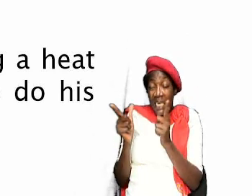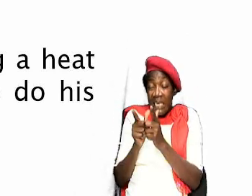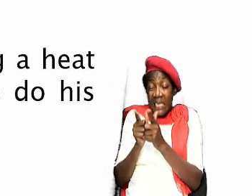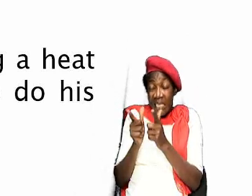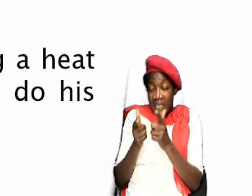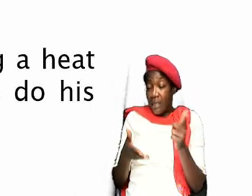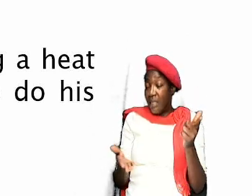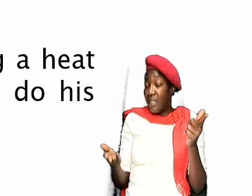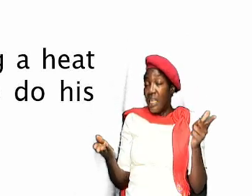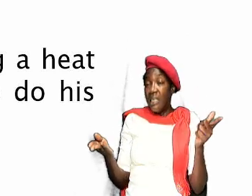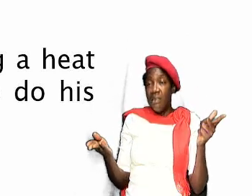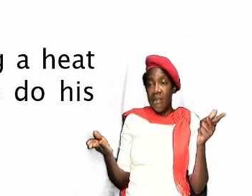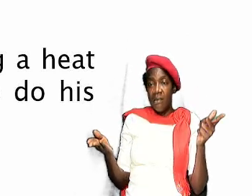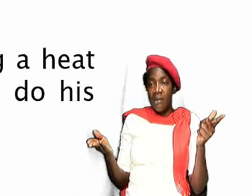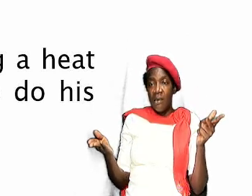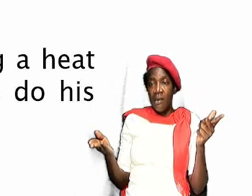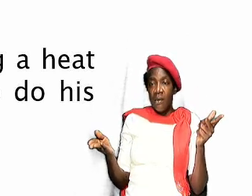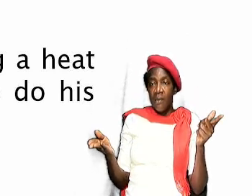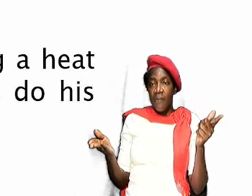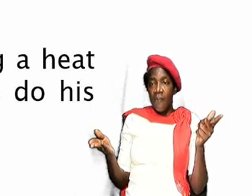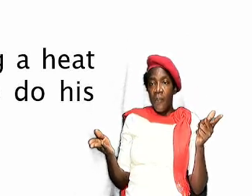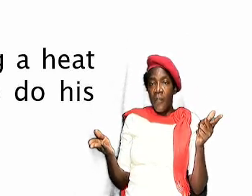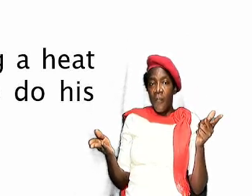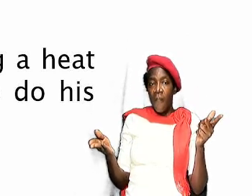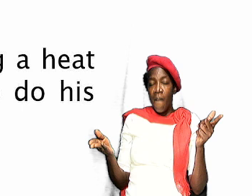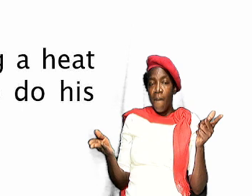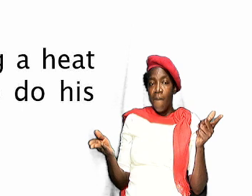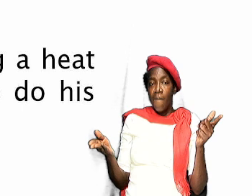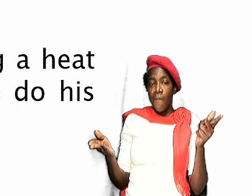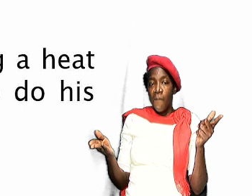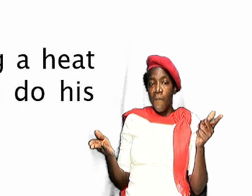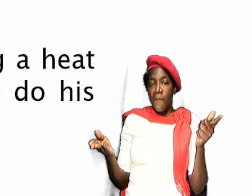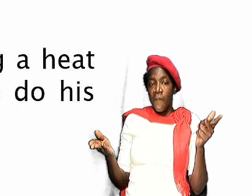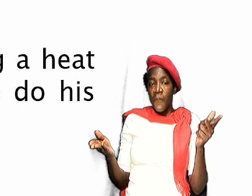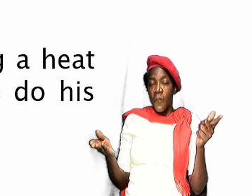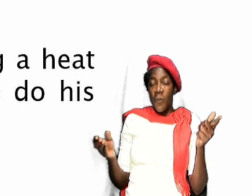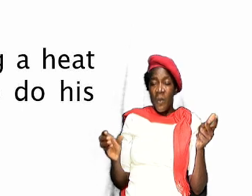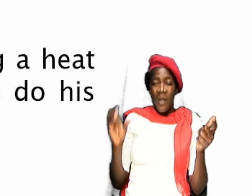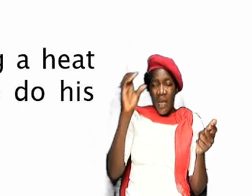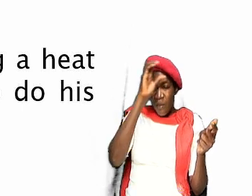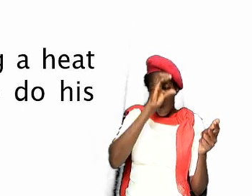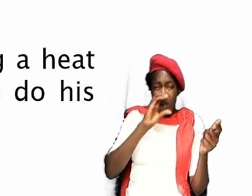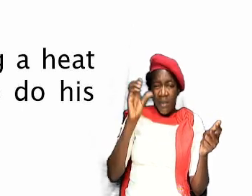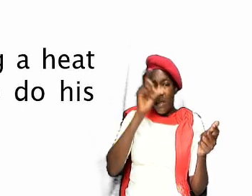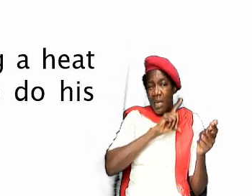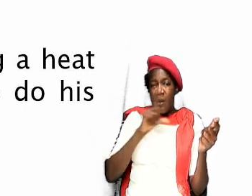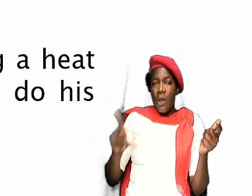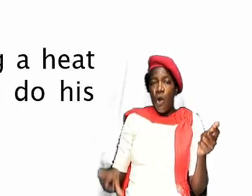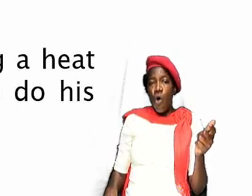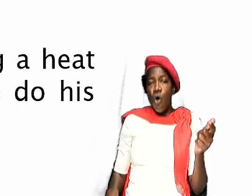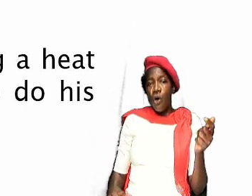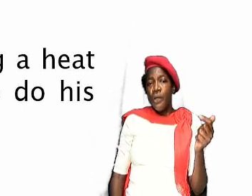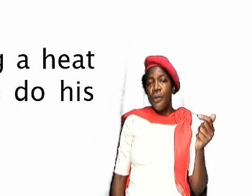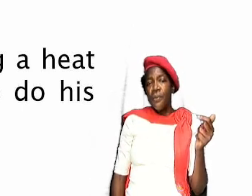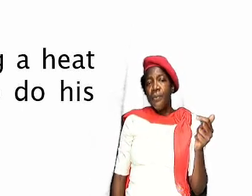in the simplest of things. He sought the Lord.